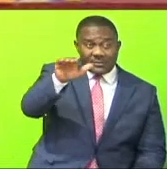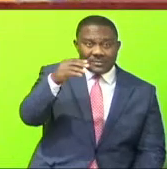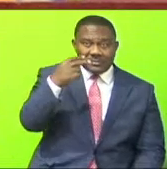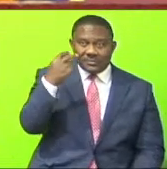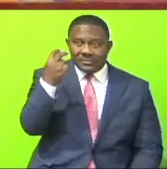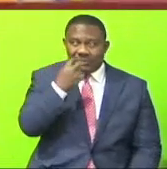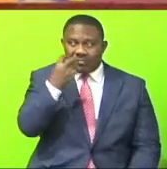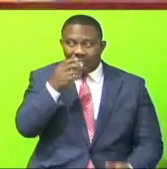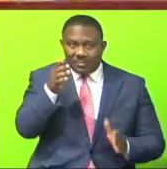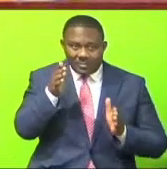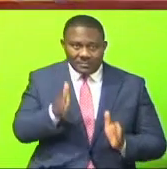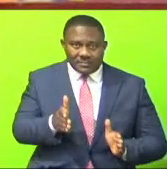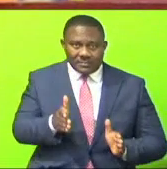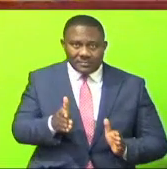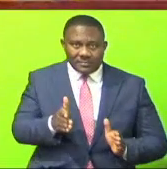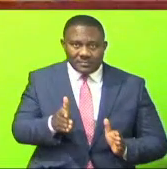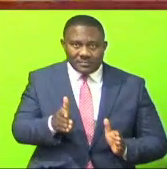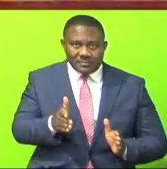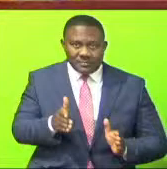of the Lord's Prayer.